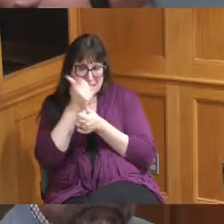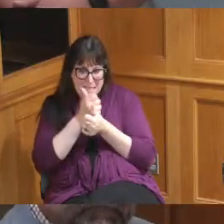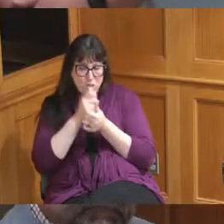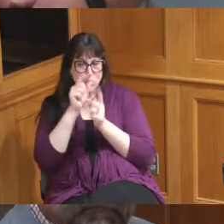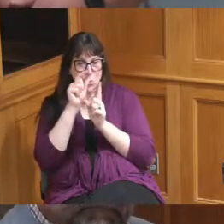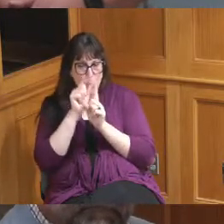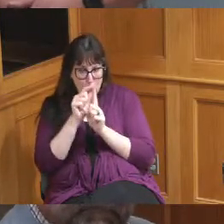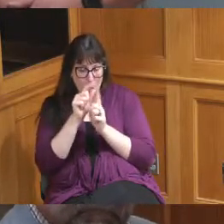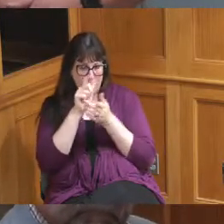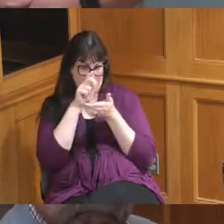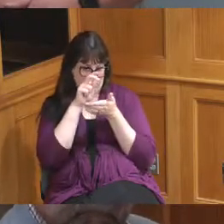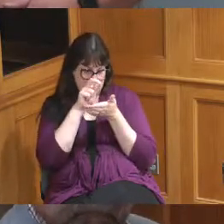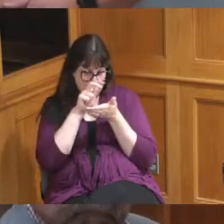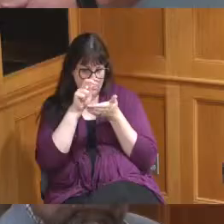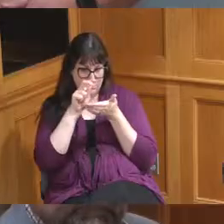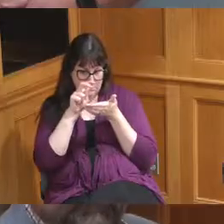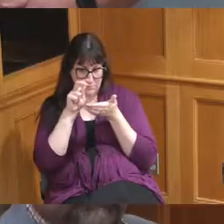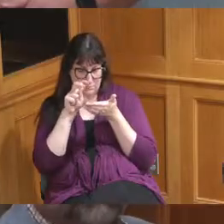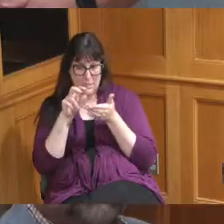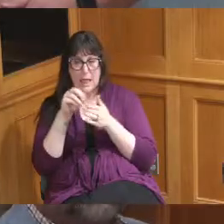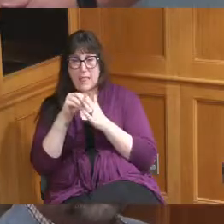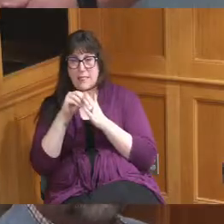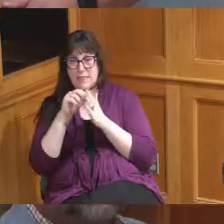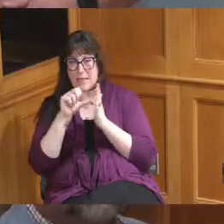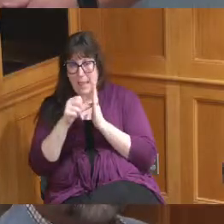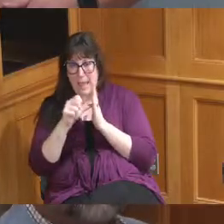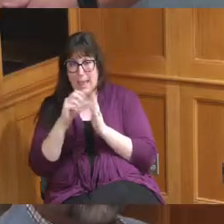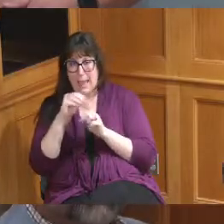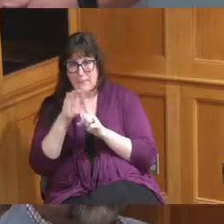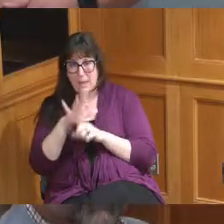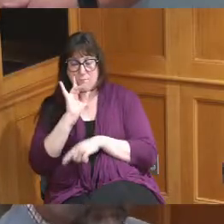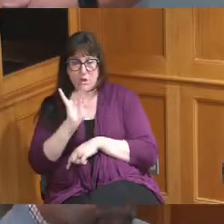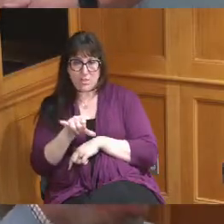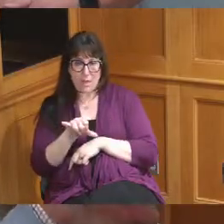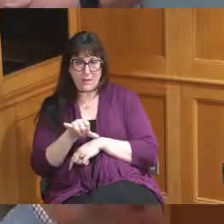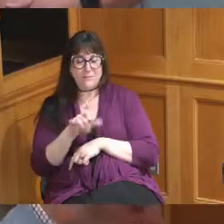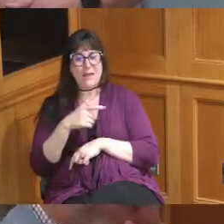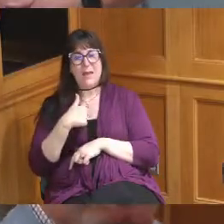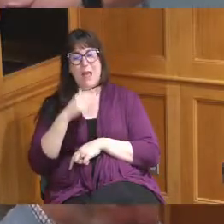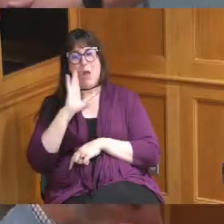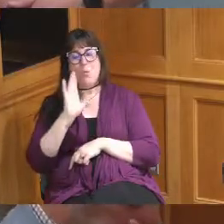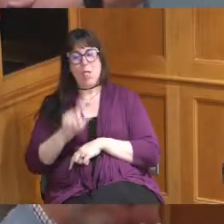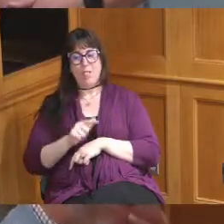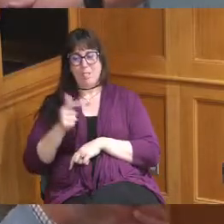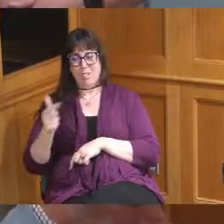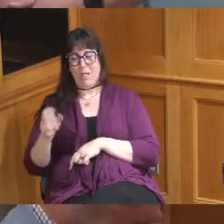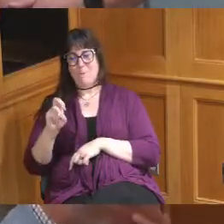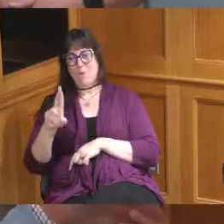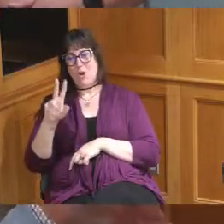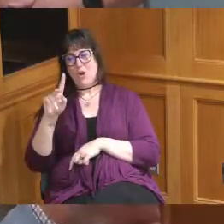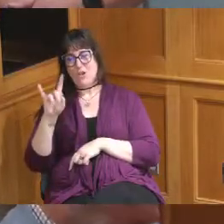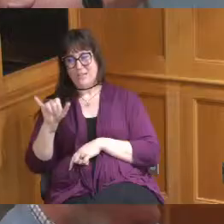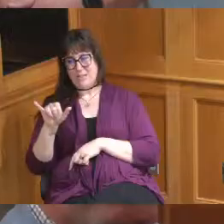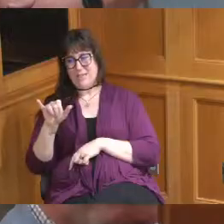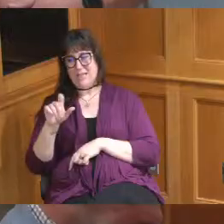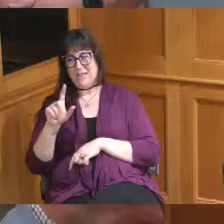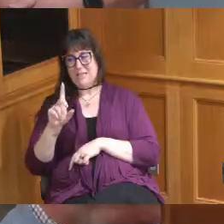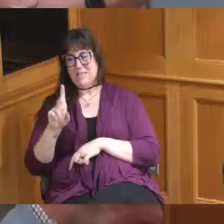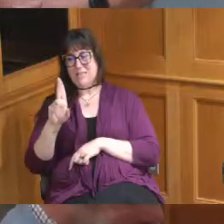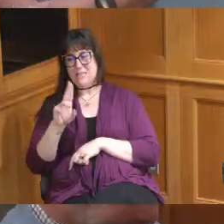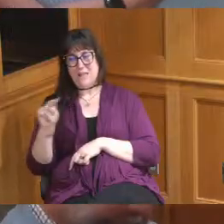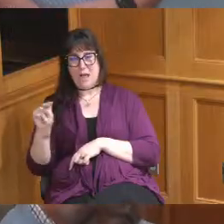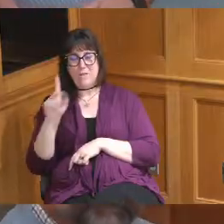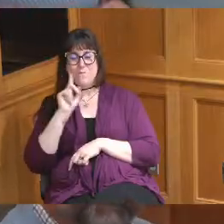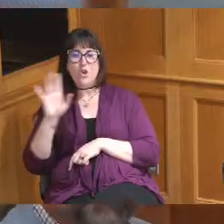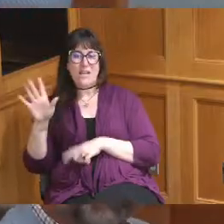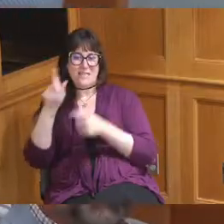So with that, just a few things and I'm going to turn it over to to Marty Dunn to give you more finer details on